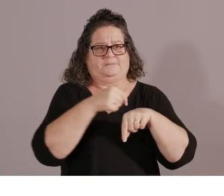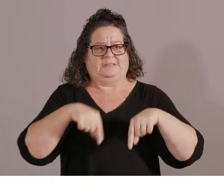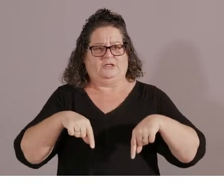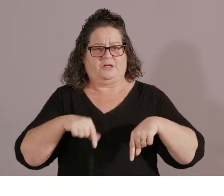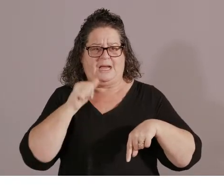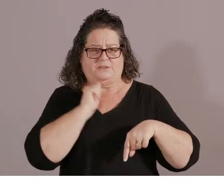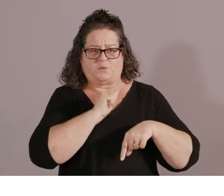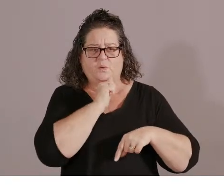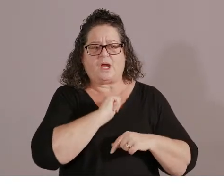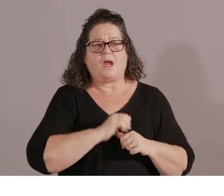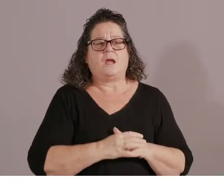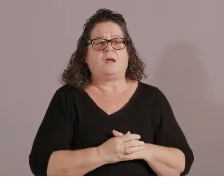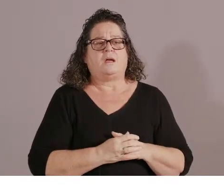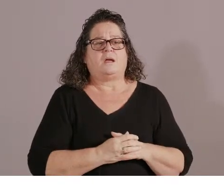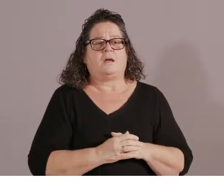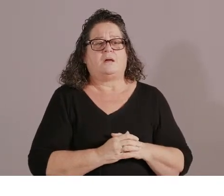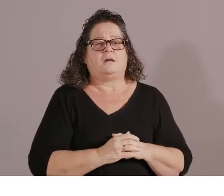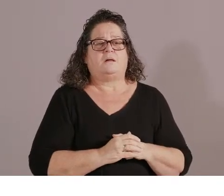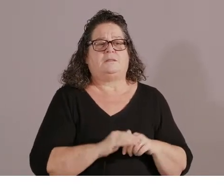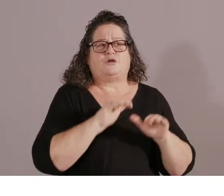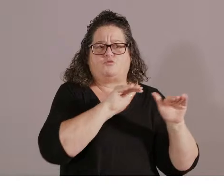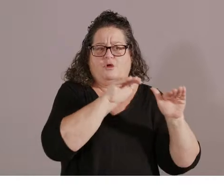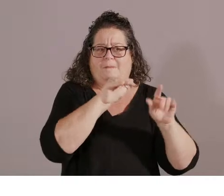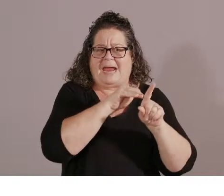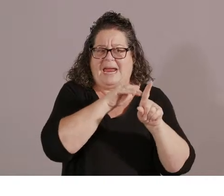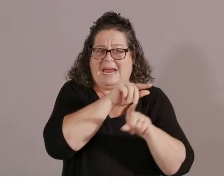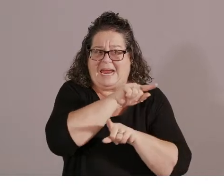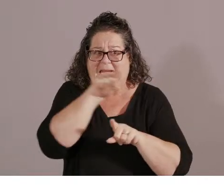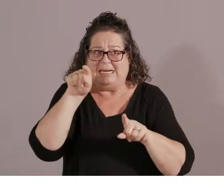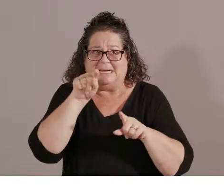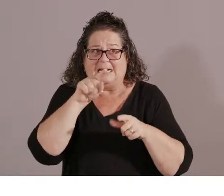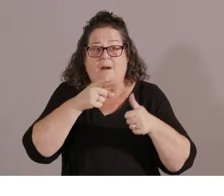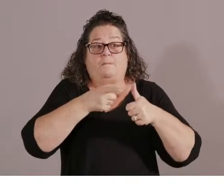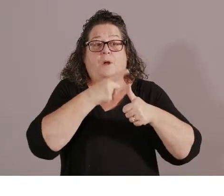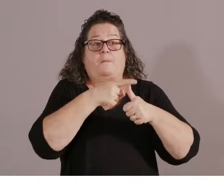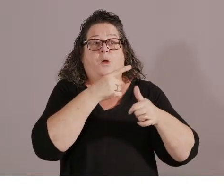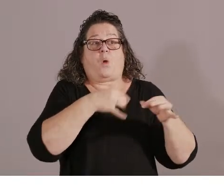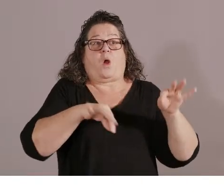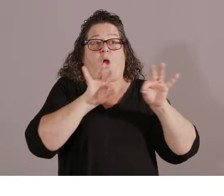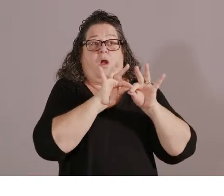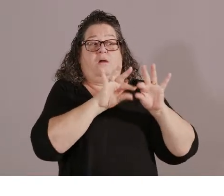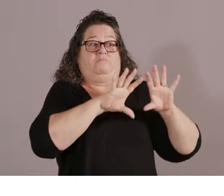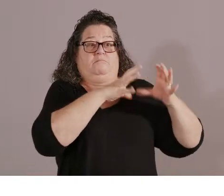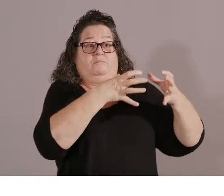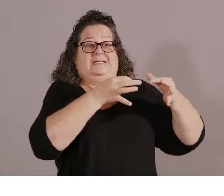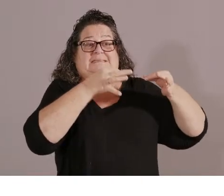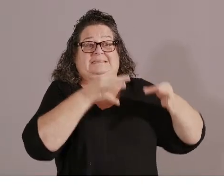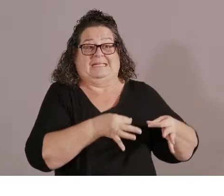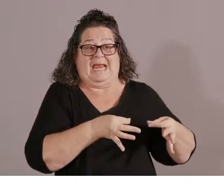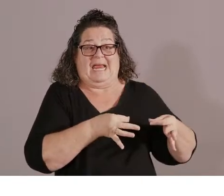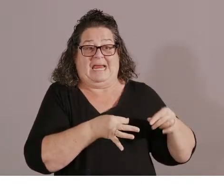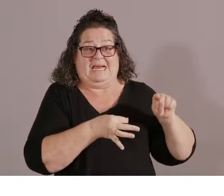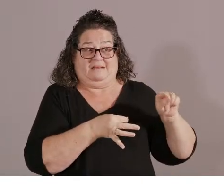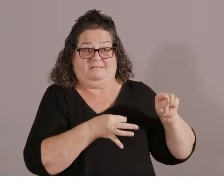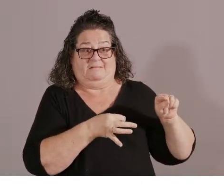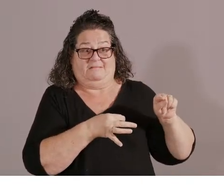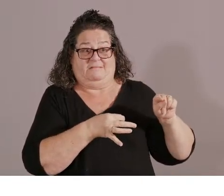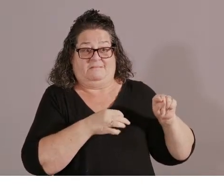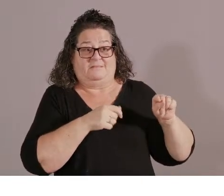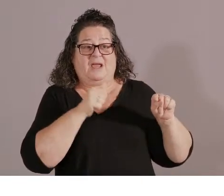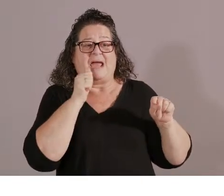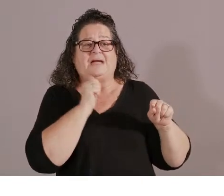want to remind everybody that the prioritization is determined by the Arizona vaccine and antiviral